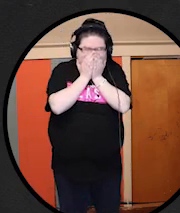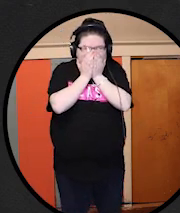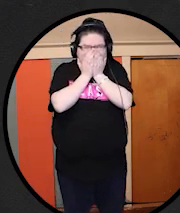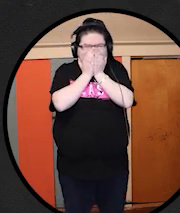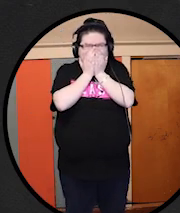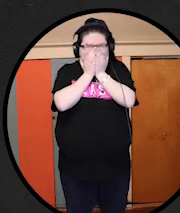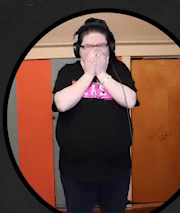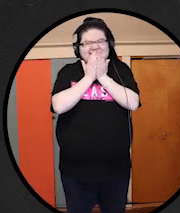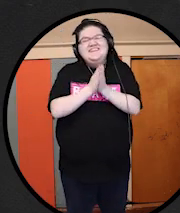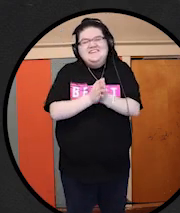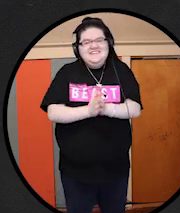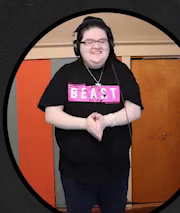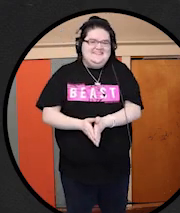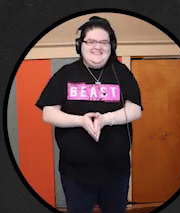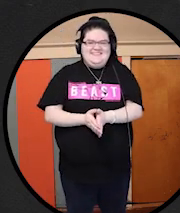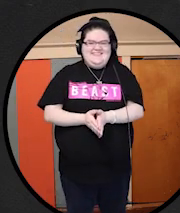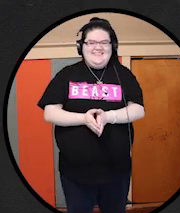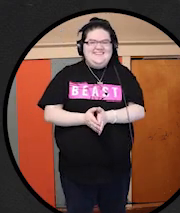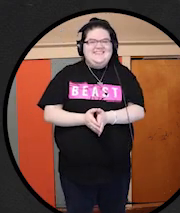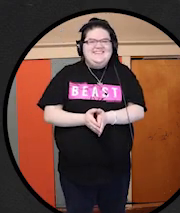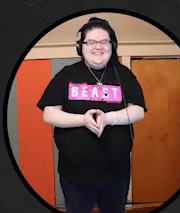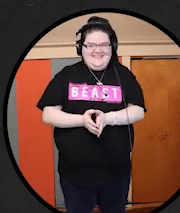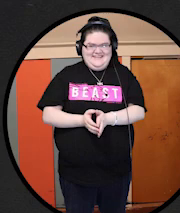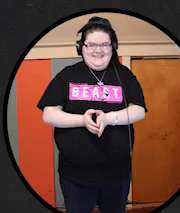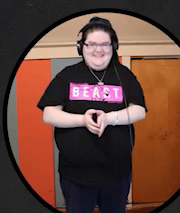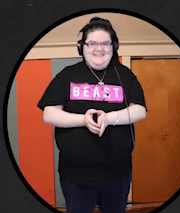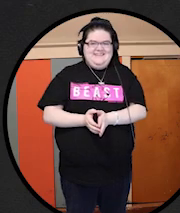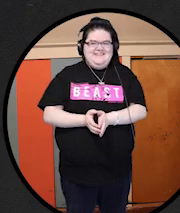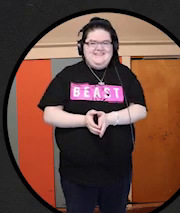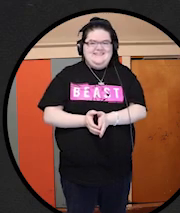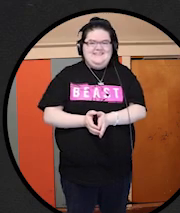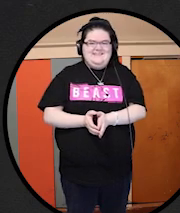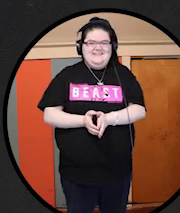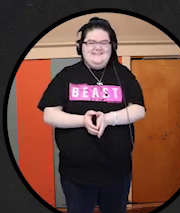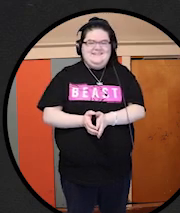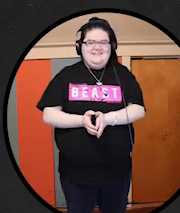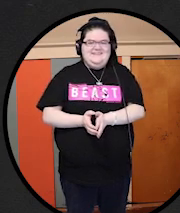I'm sorry, but how the fuck am I. You did it, Josh. How am I.